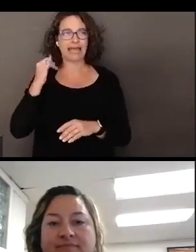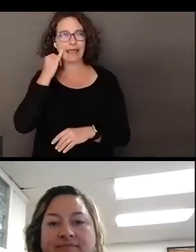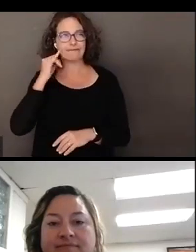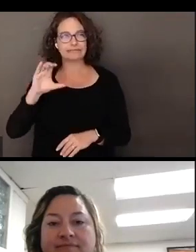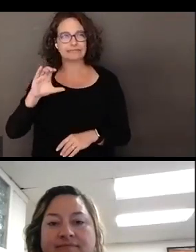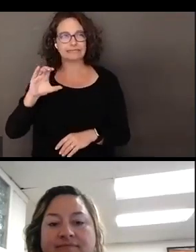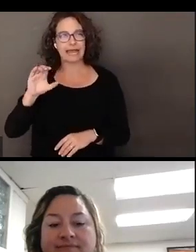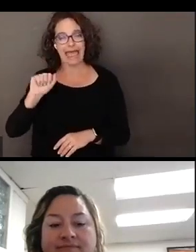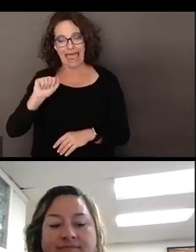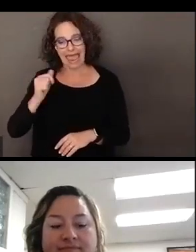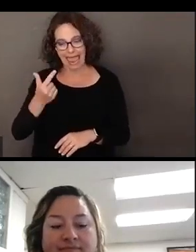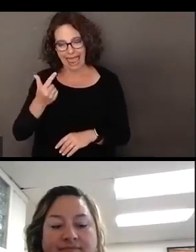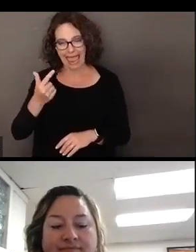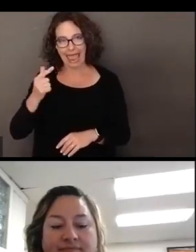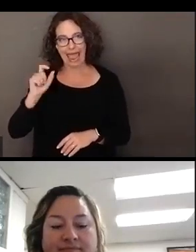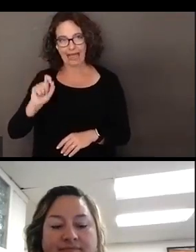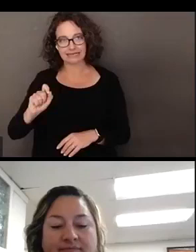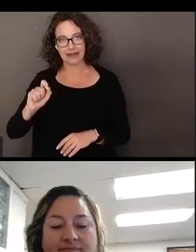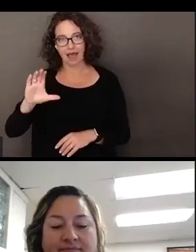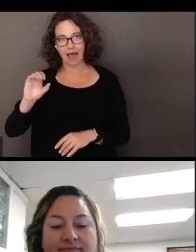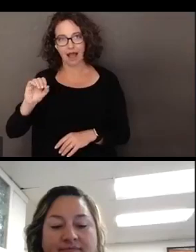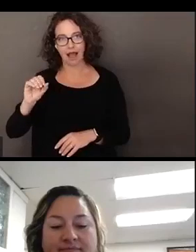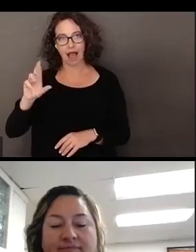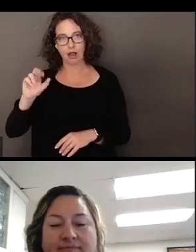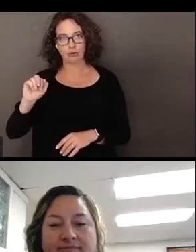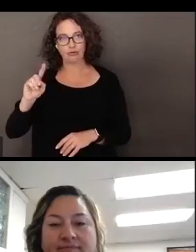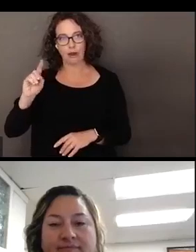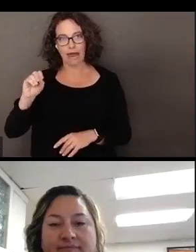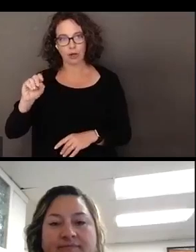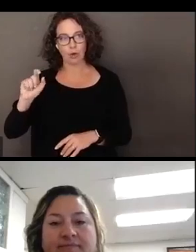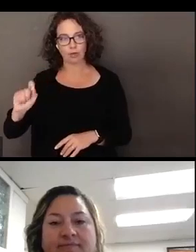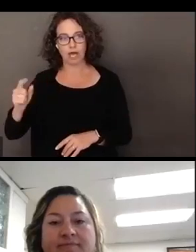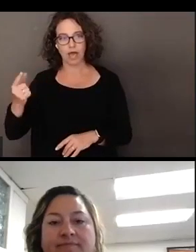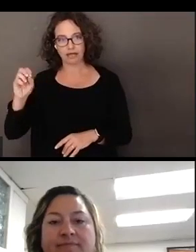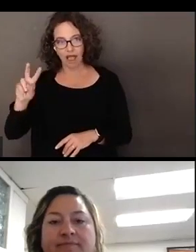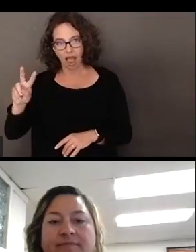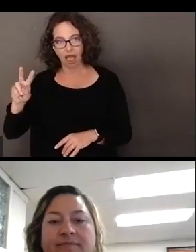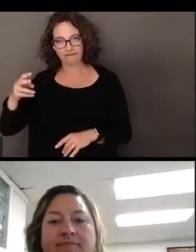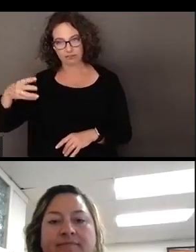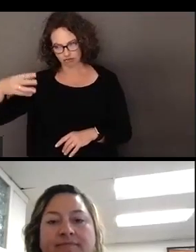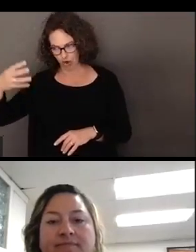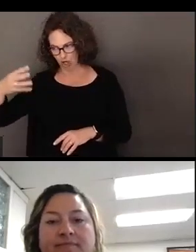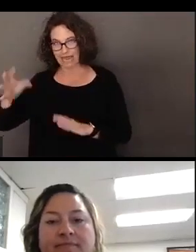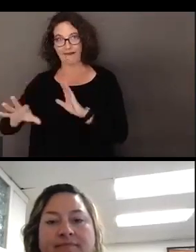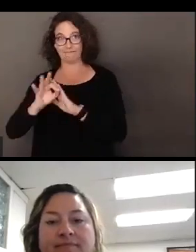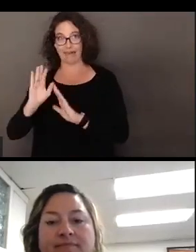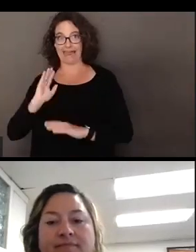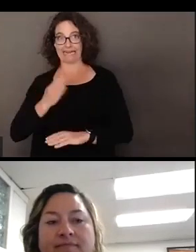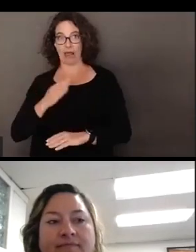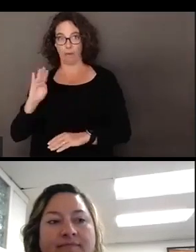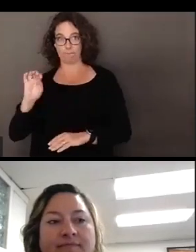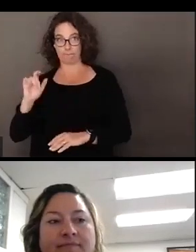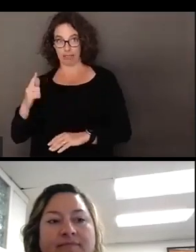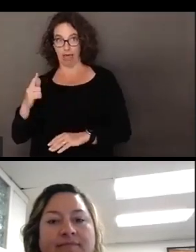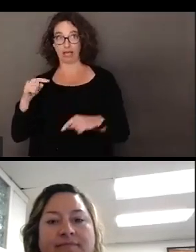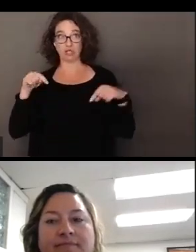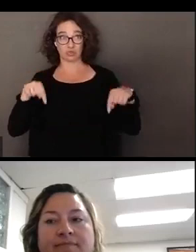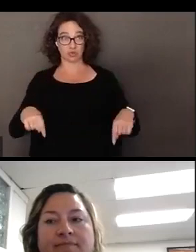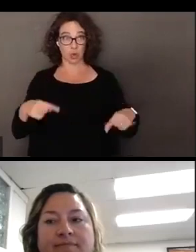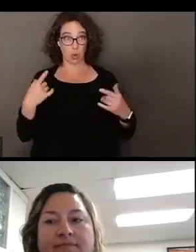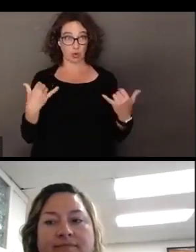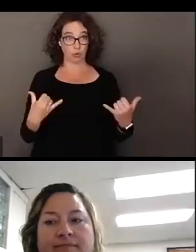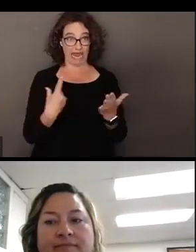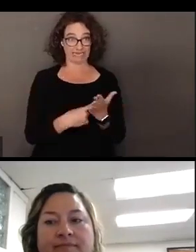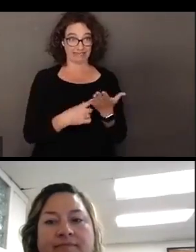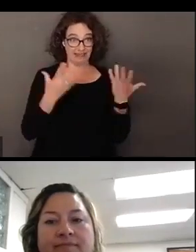is ag.colorado.gov, and scroll down, you'll find our blog. We'll, after we wrap up our discussion today, we'll make